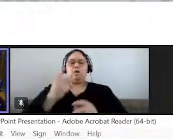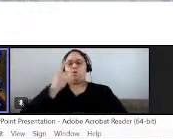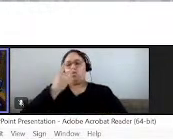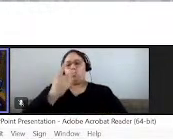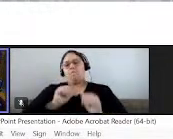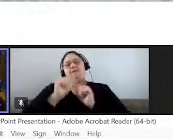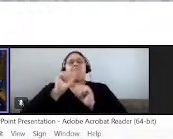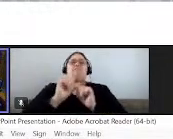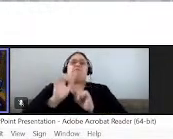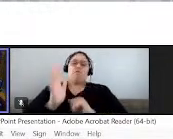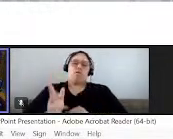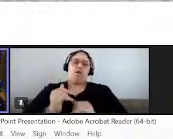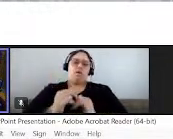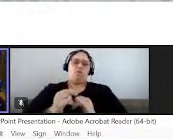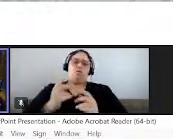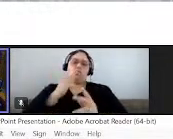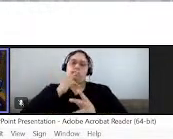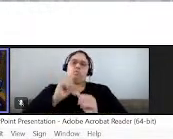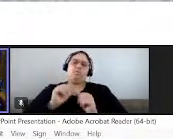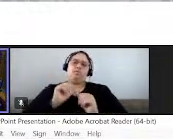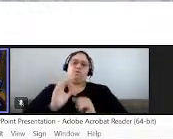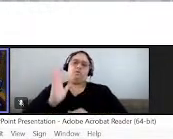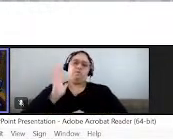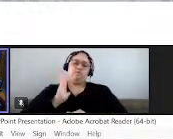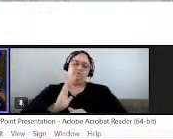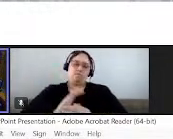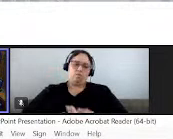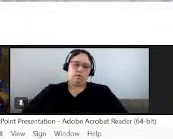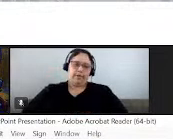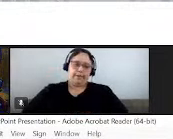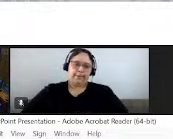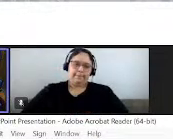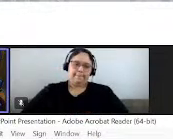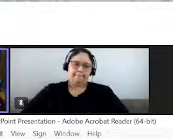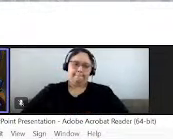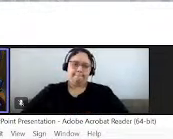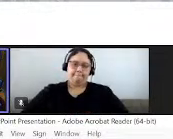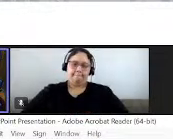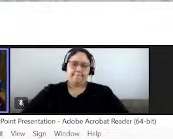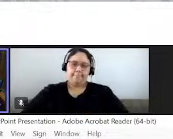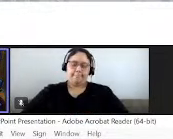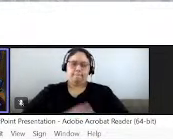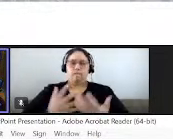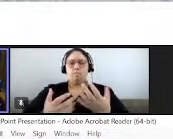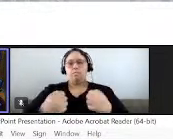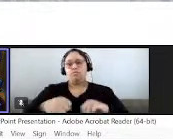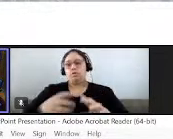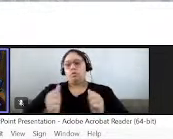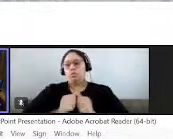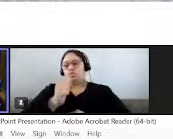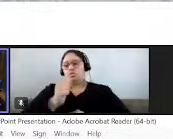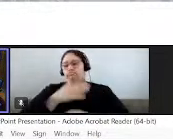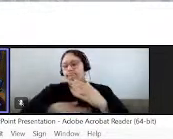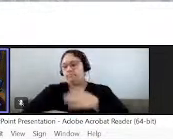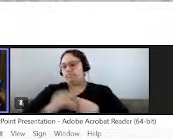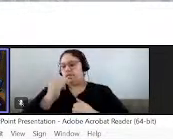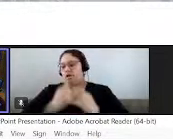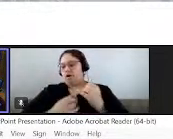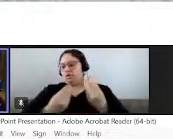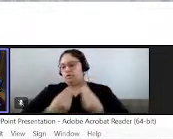better as it has always looked better before. And I think maybe, Chair, with your indulgence, the last thing it will